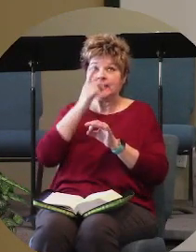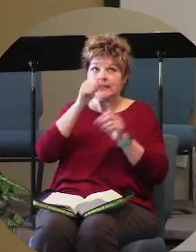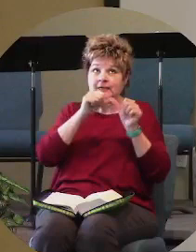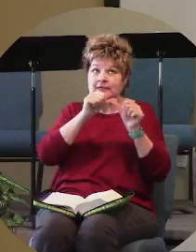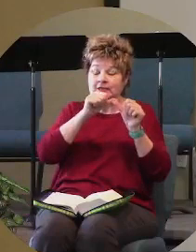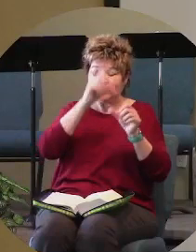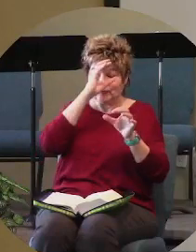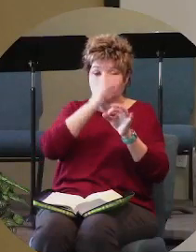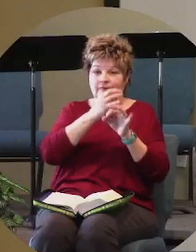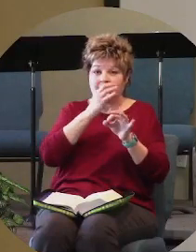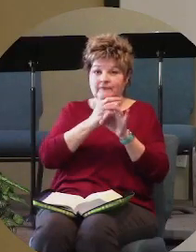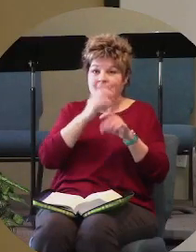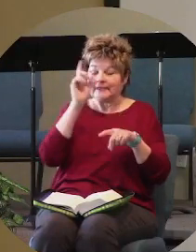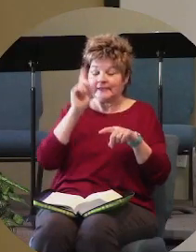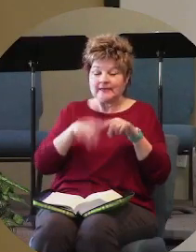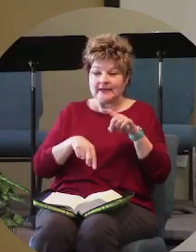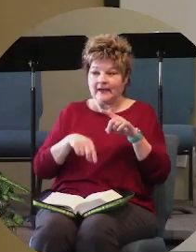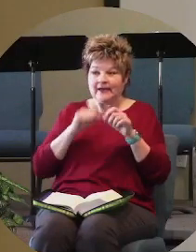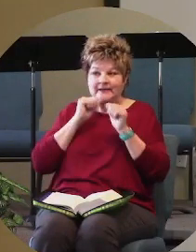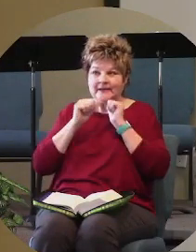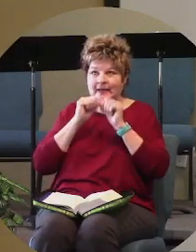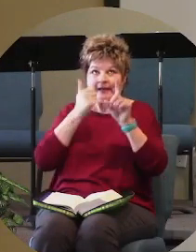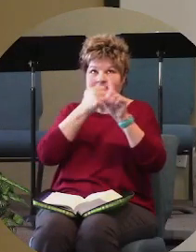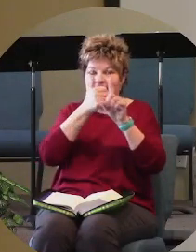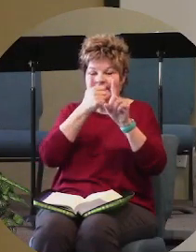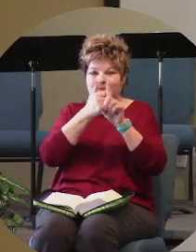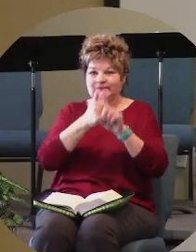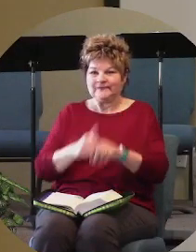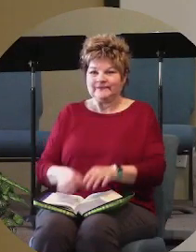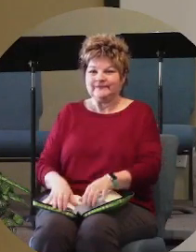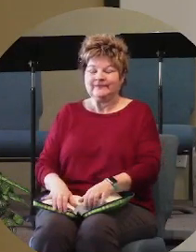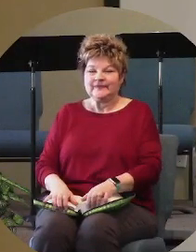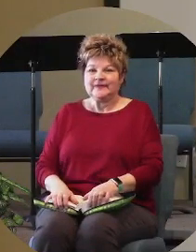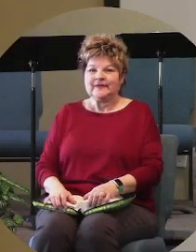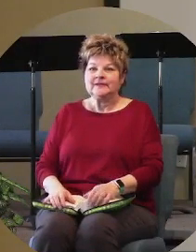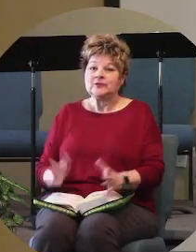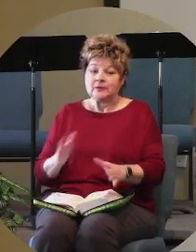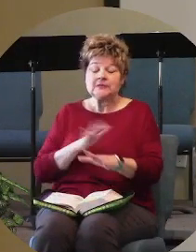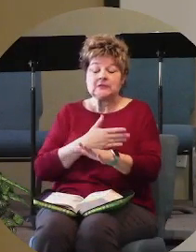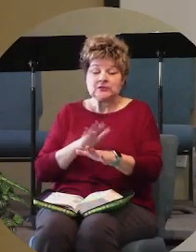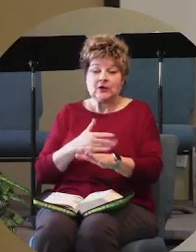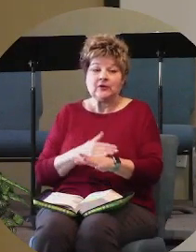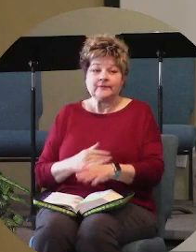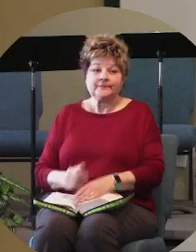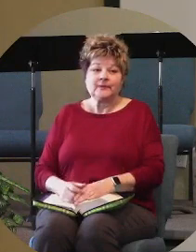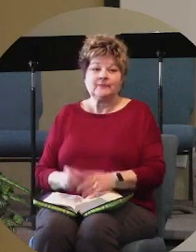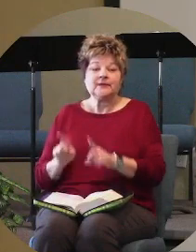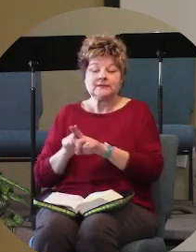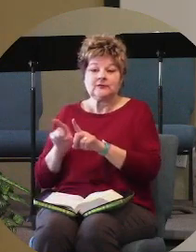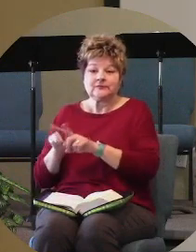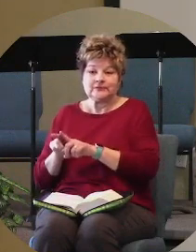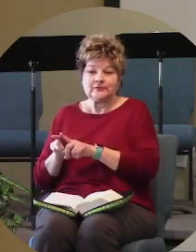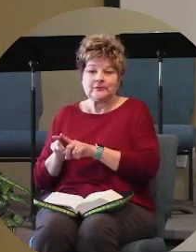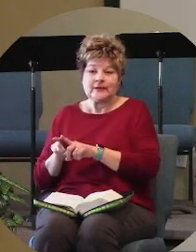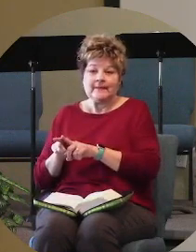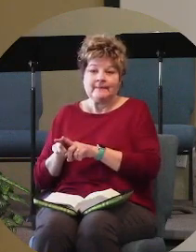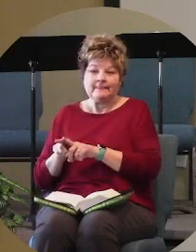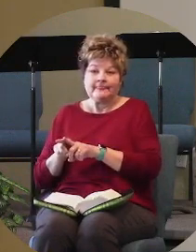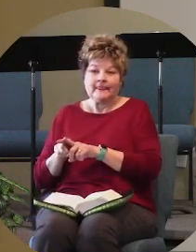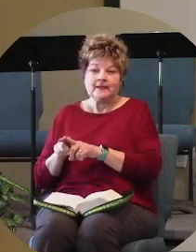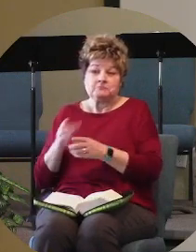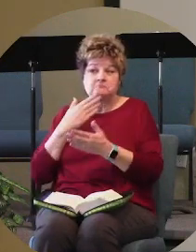faithful, for he cannot deny himself. So it's a song, it's lyrics, but it's also pretty